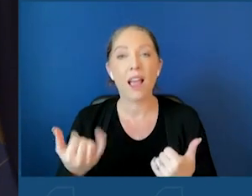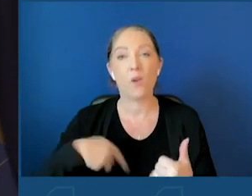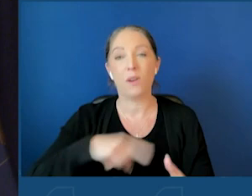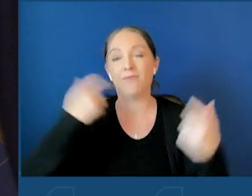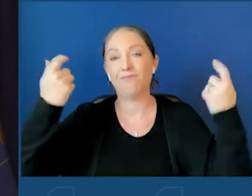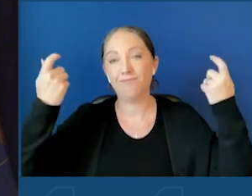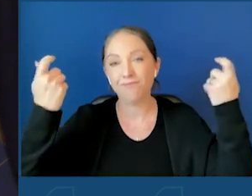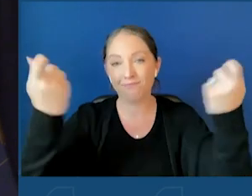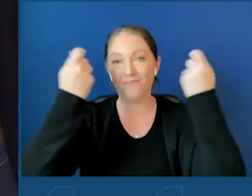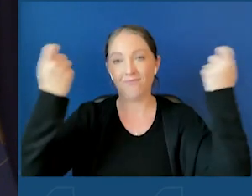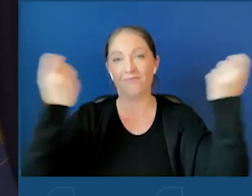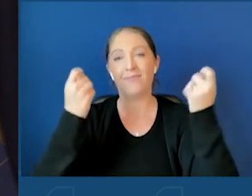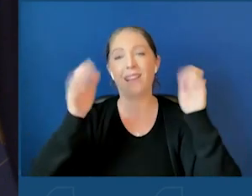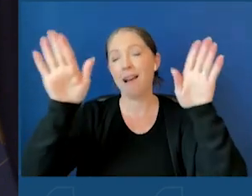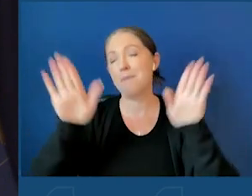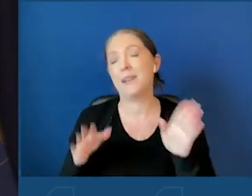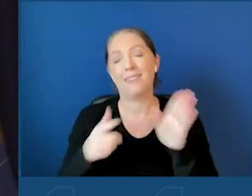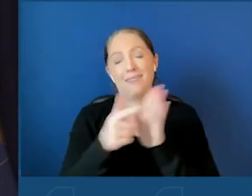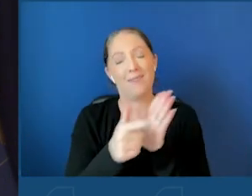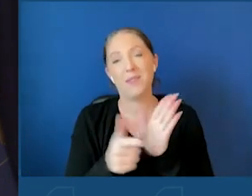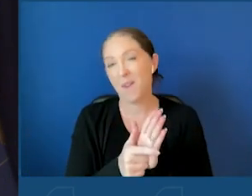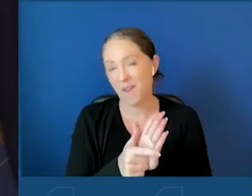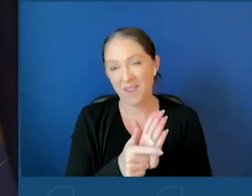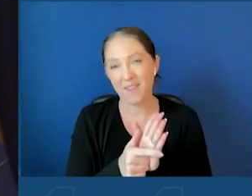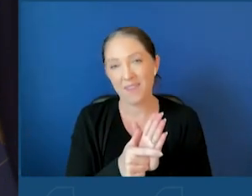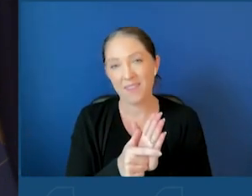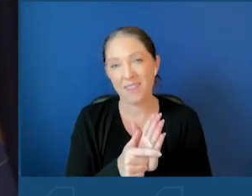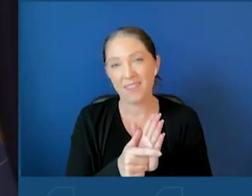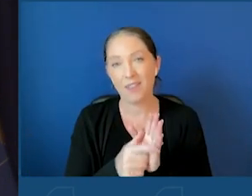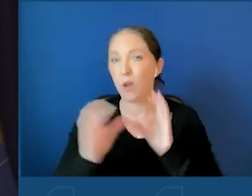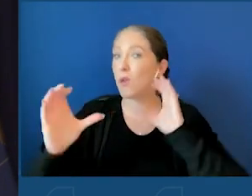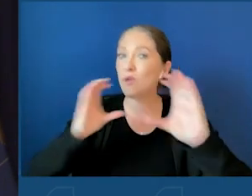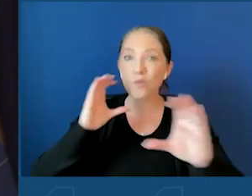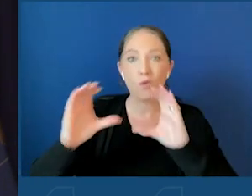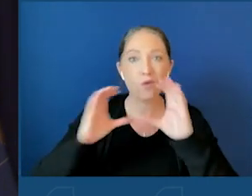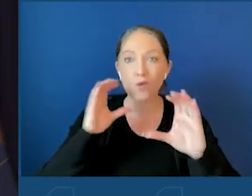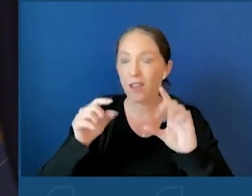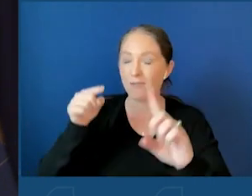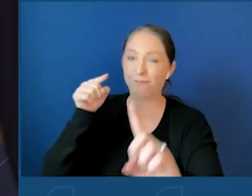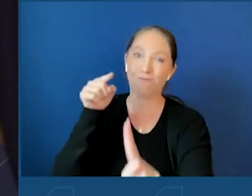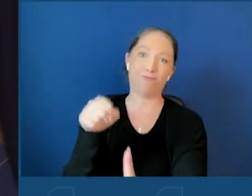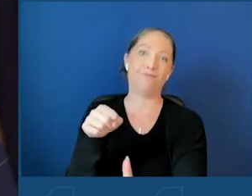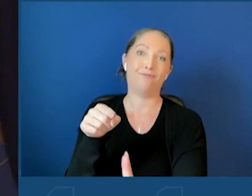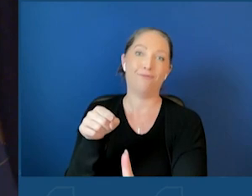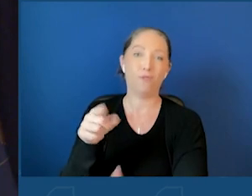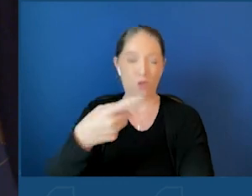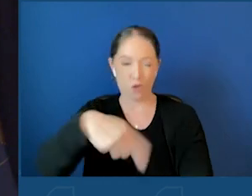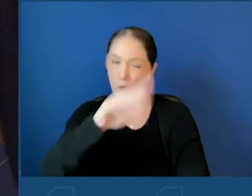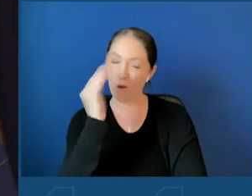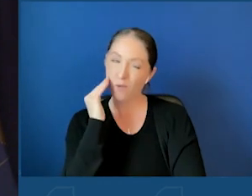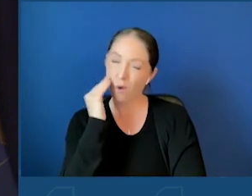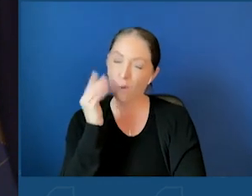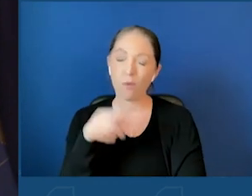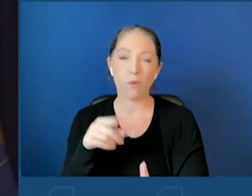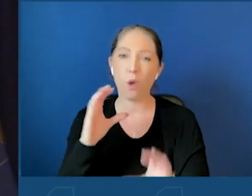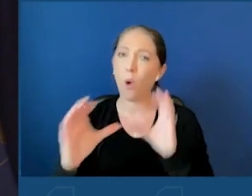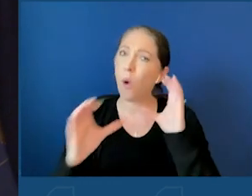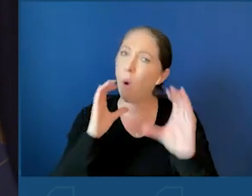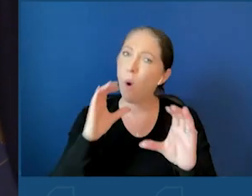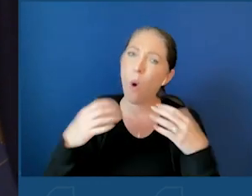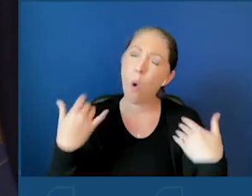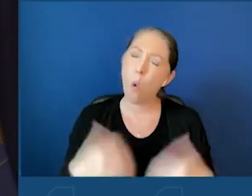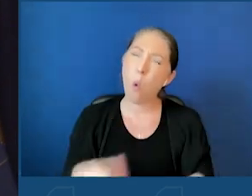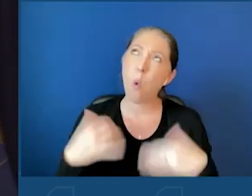piece of legislation, because communication is the key, as all the doulas here know. Communication is such a vital component